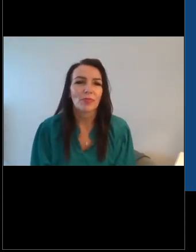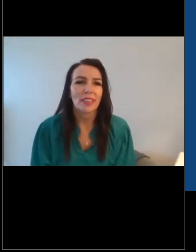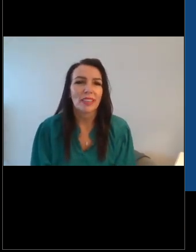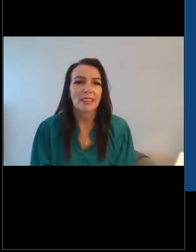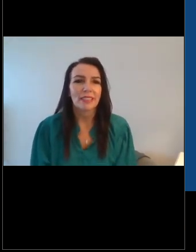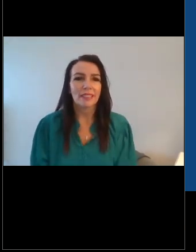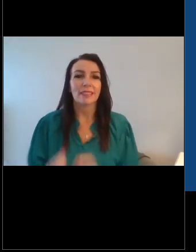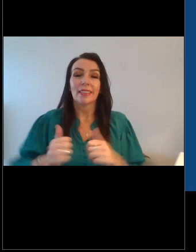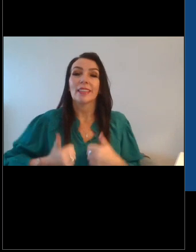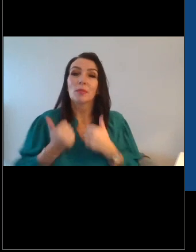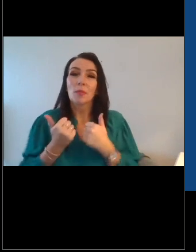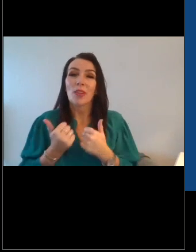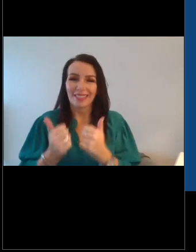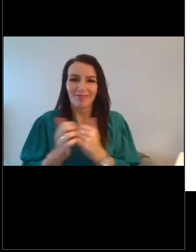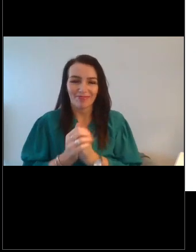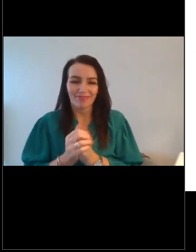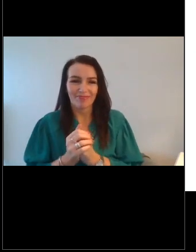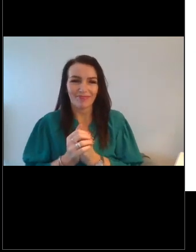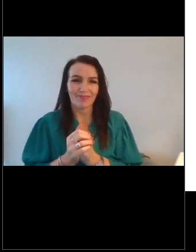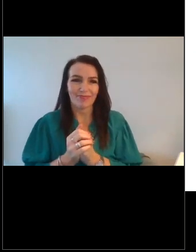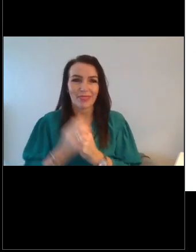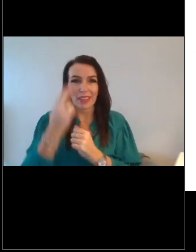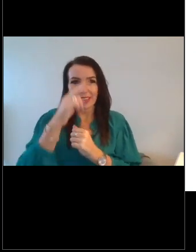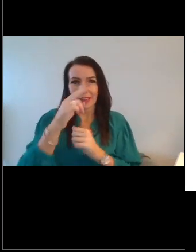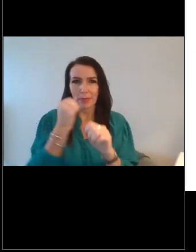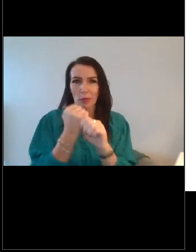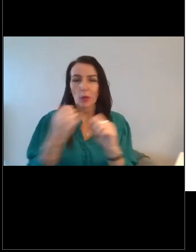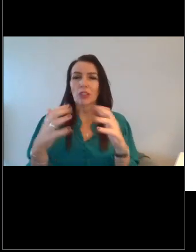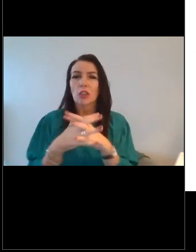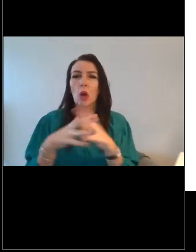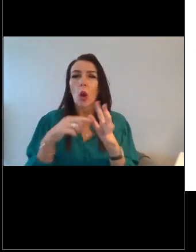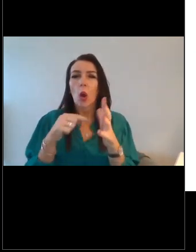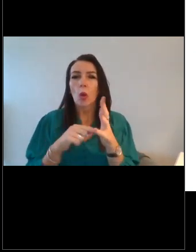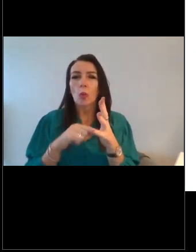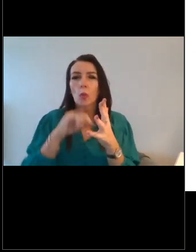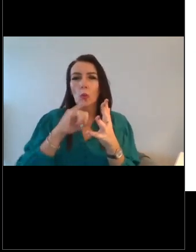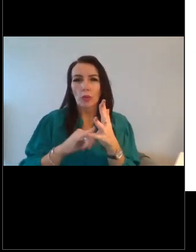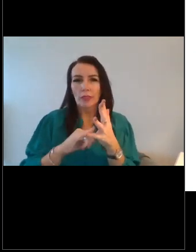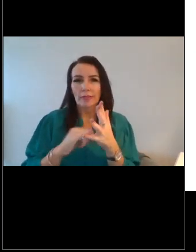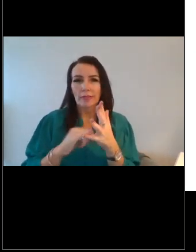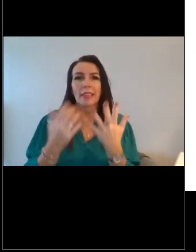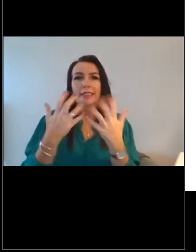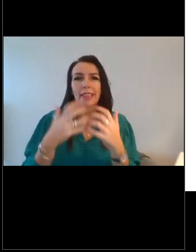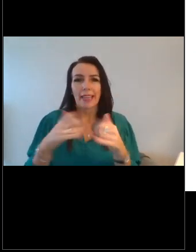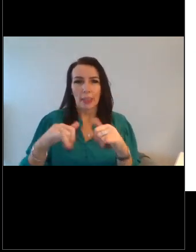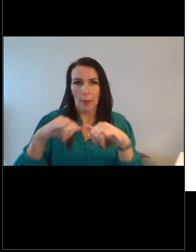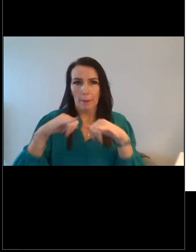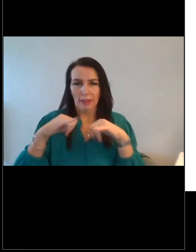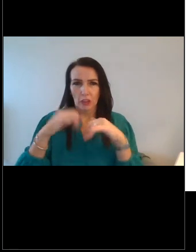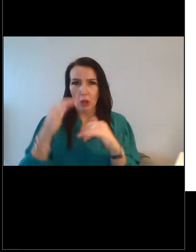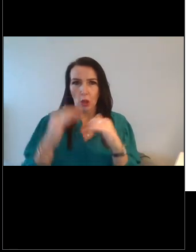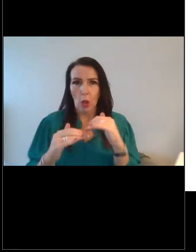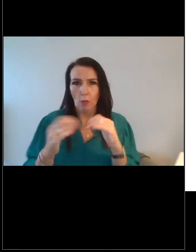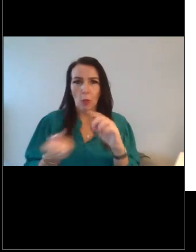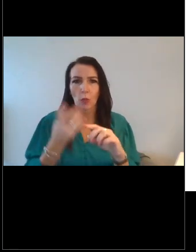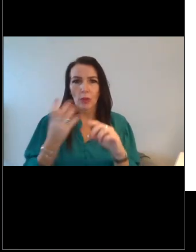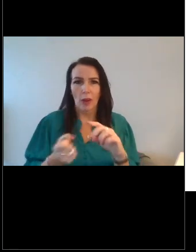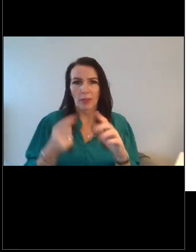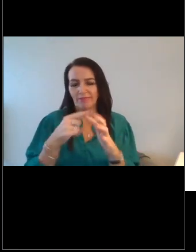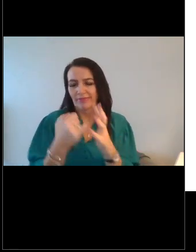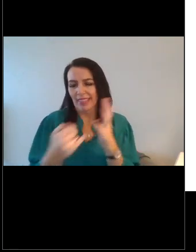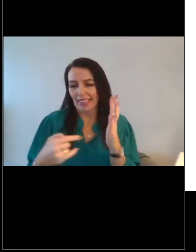Good morning, everybody. My name is Gordon Watts. I'm Technical Manager Low Carbon at Energy Saving Trust.